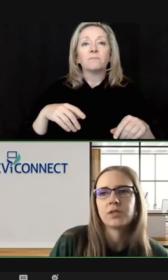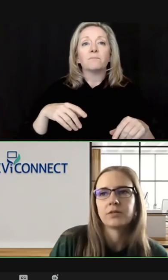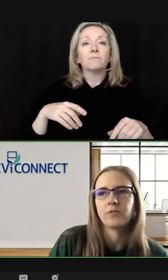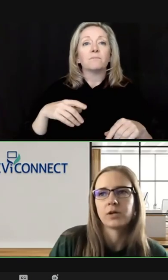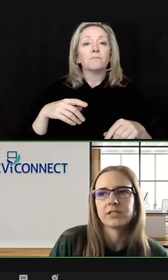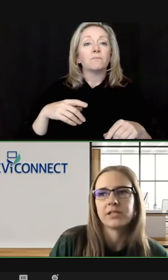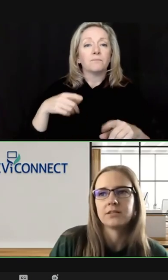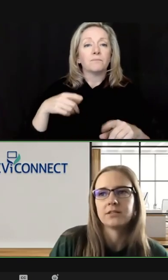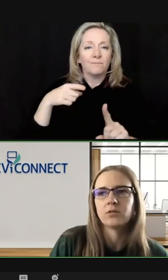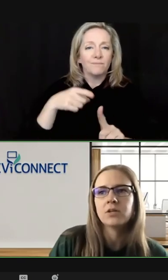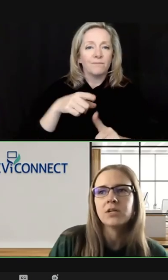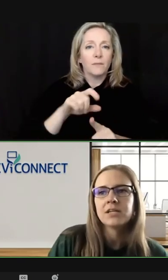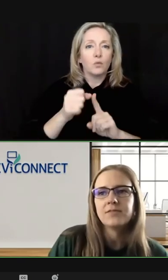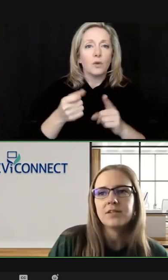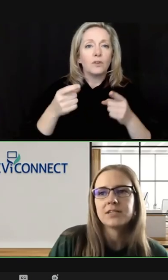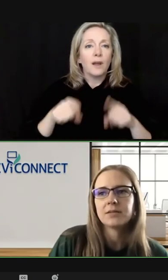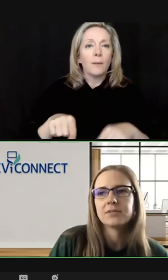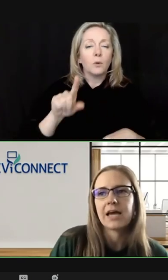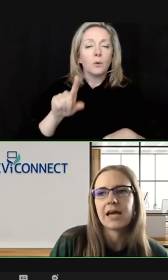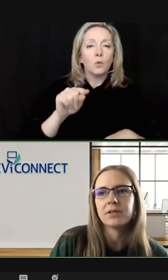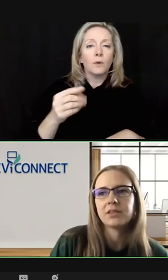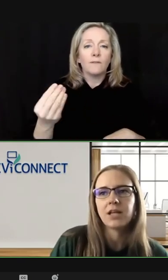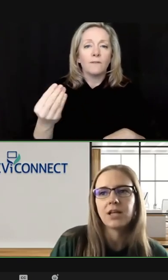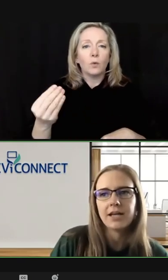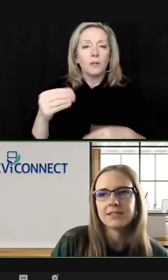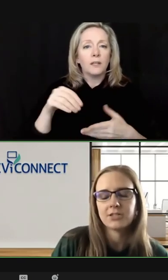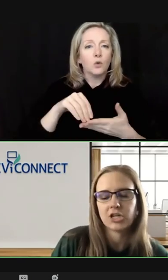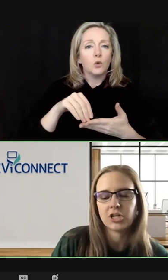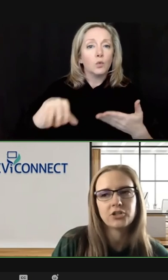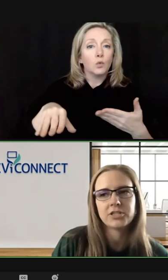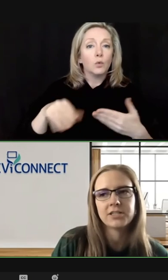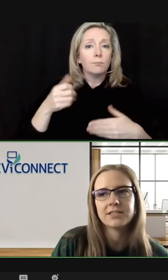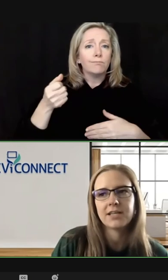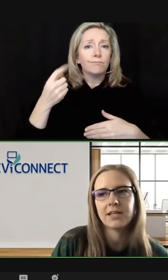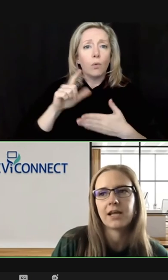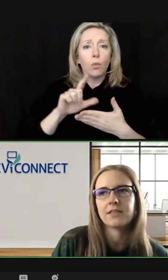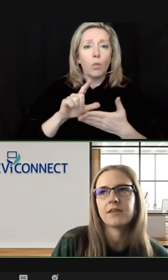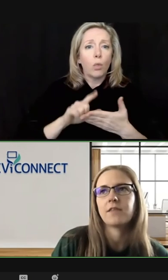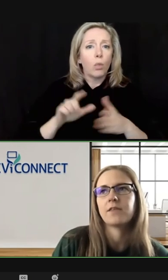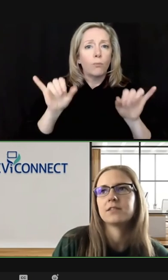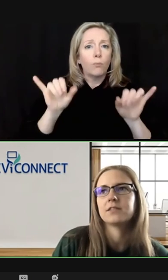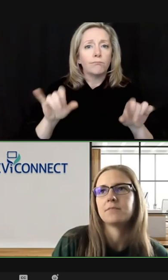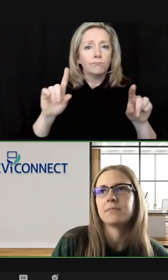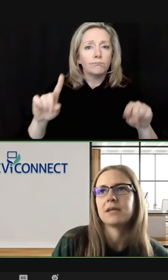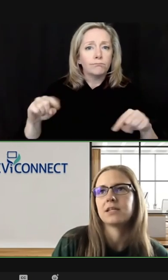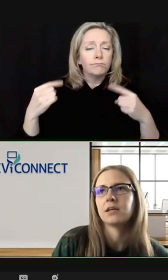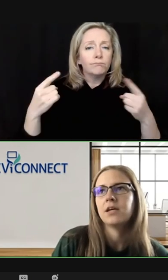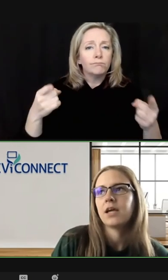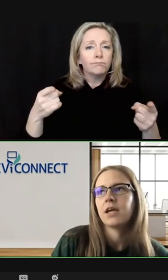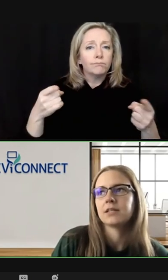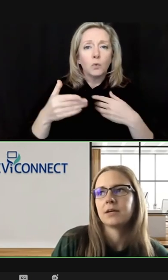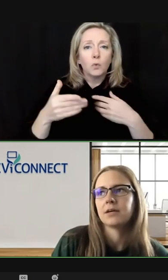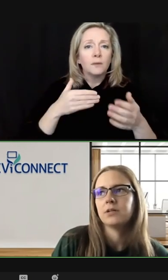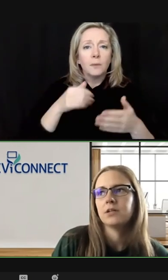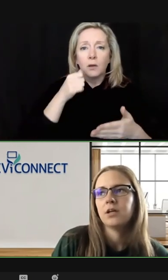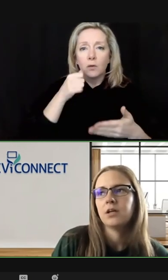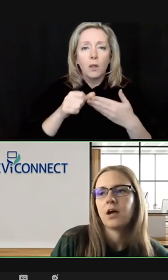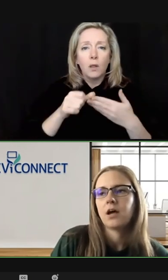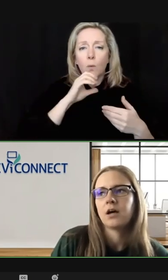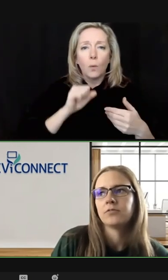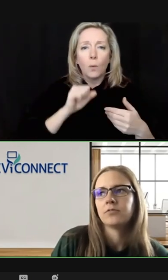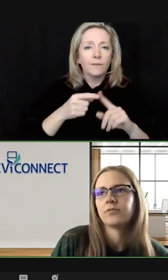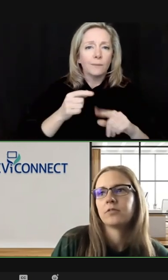in 2014. So definitely some time, but the law hasn't changed since then. And I think that this is an amazing